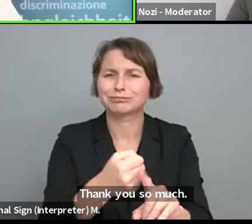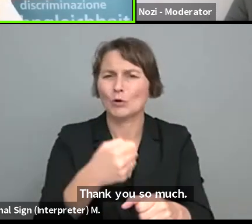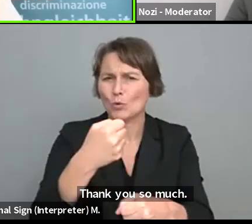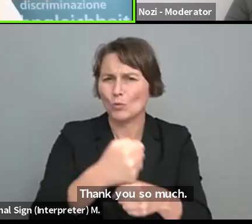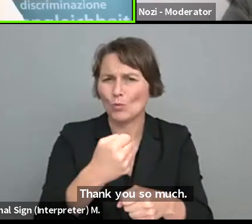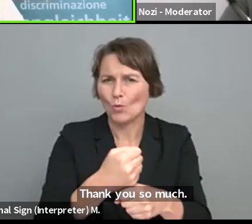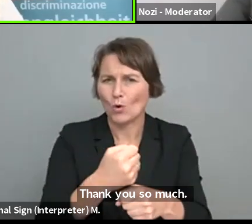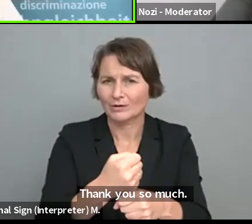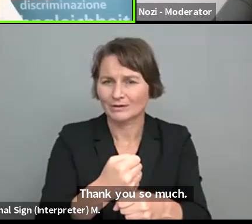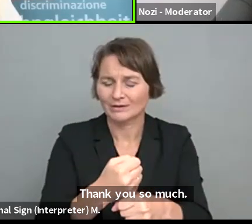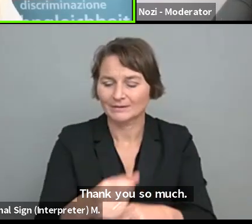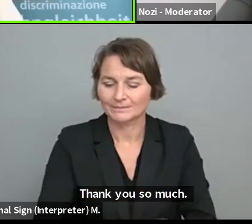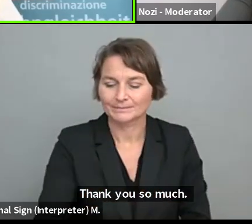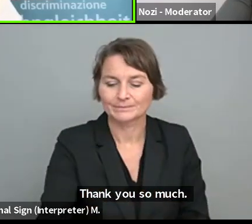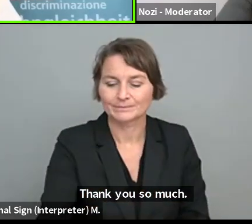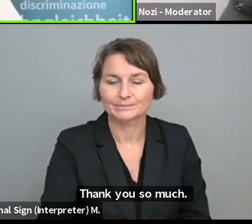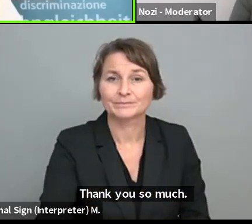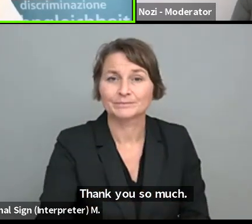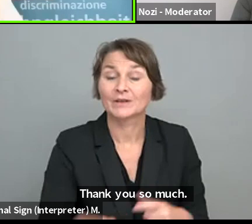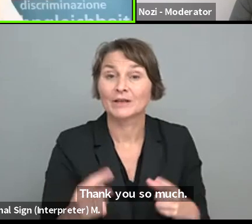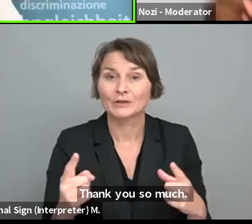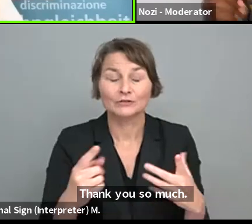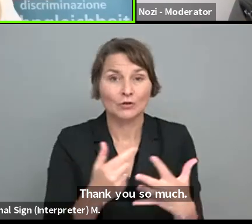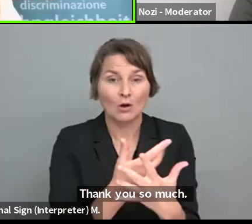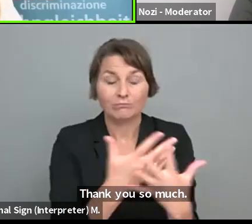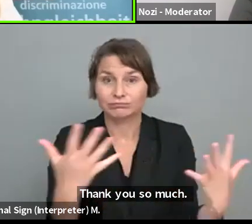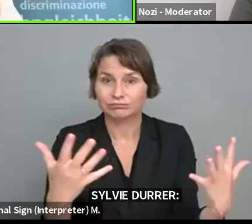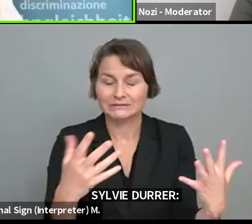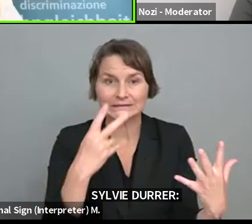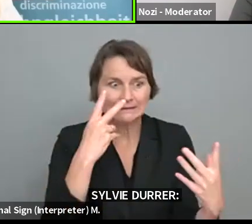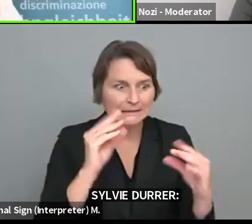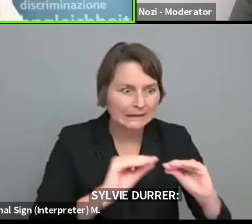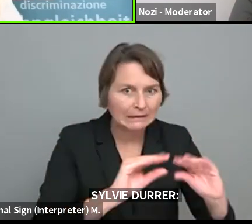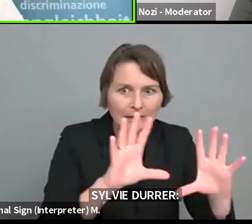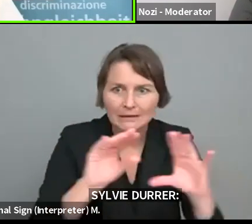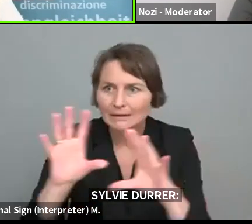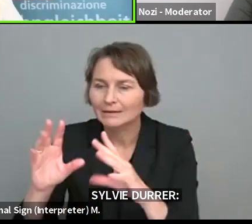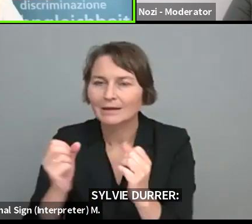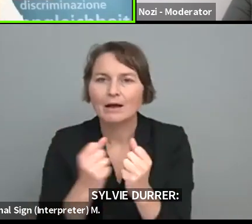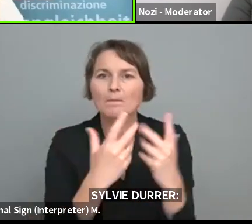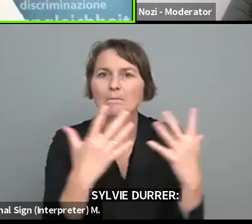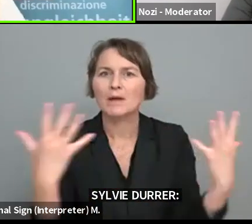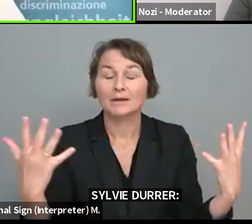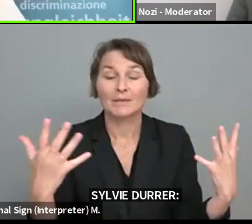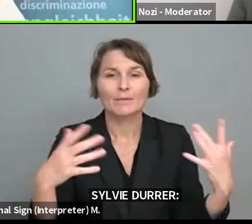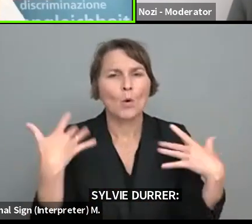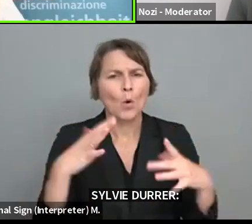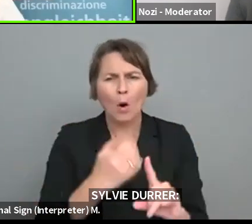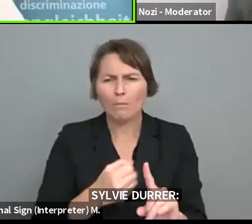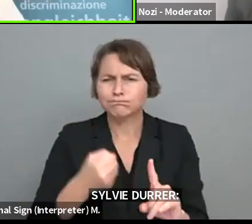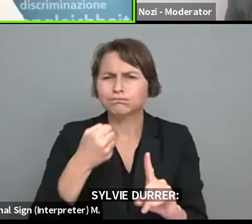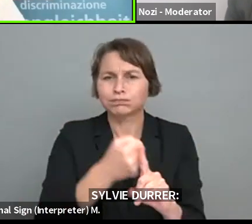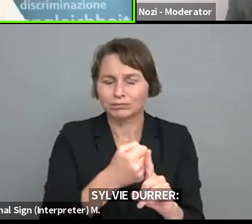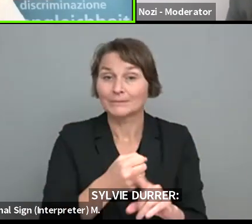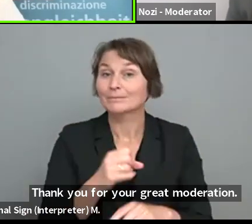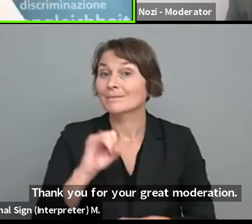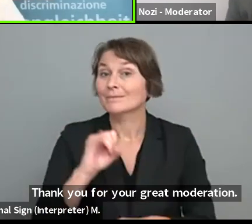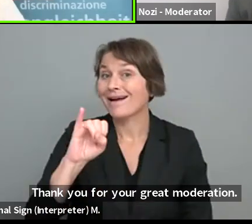the vulnerability of many millions of workers and enterprises. According to ILO